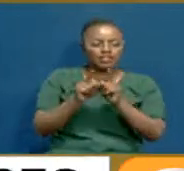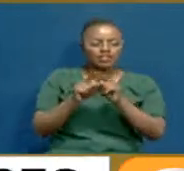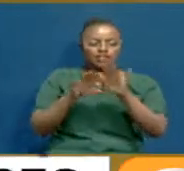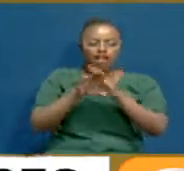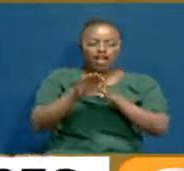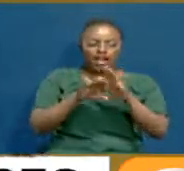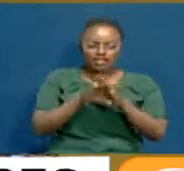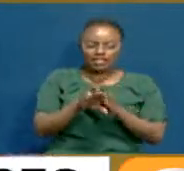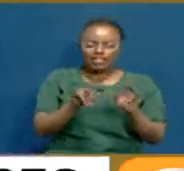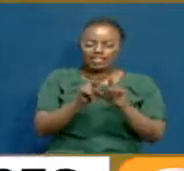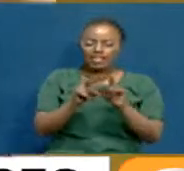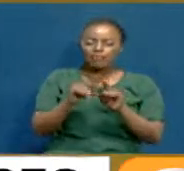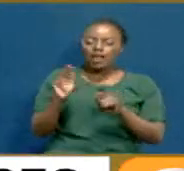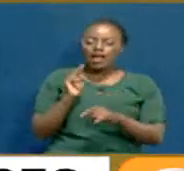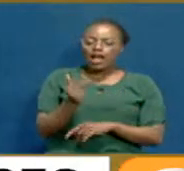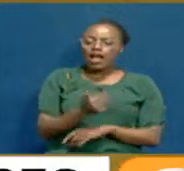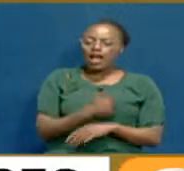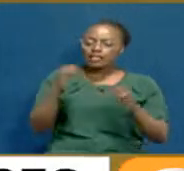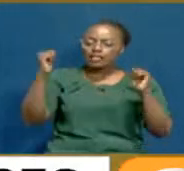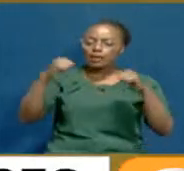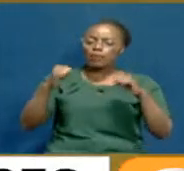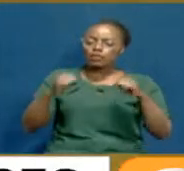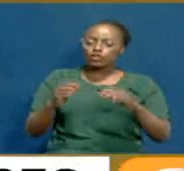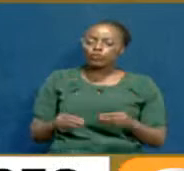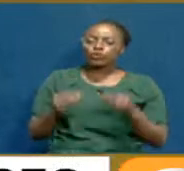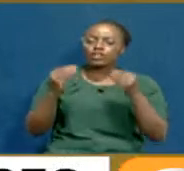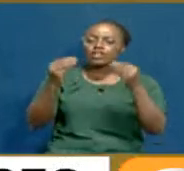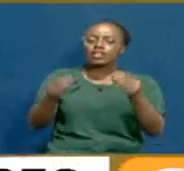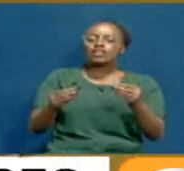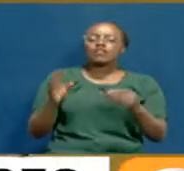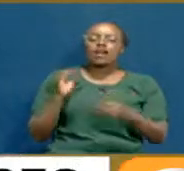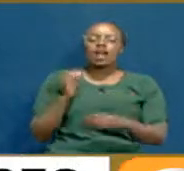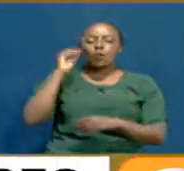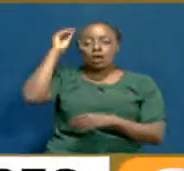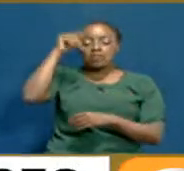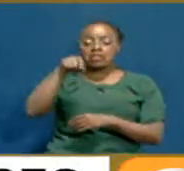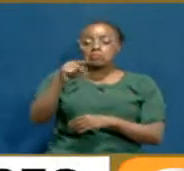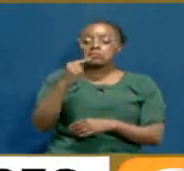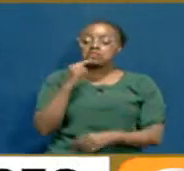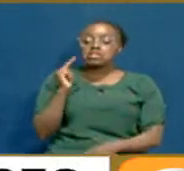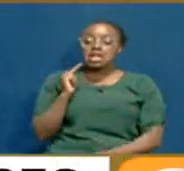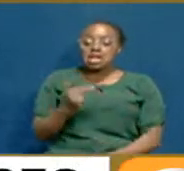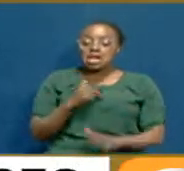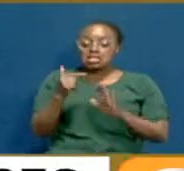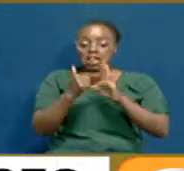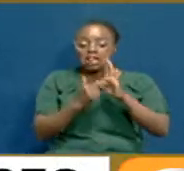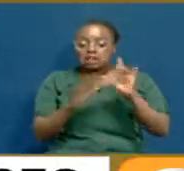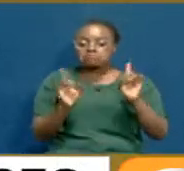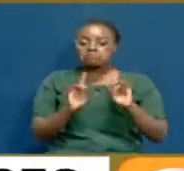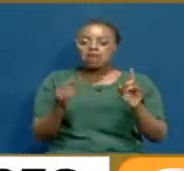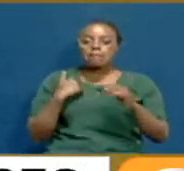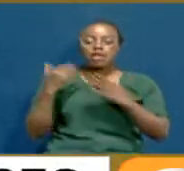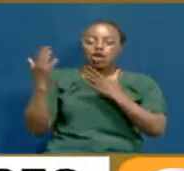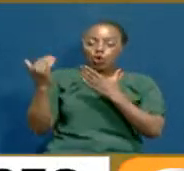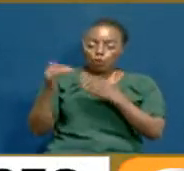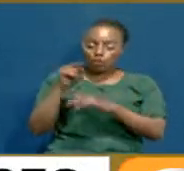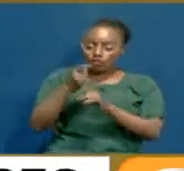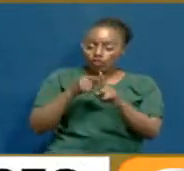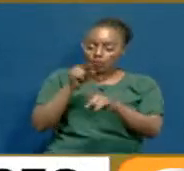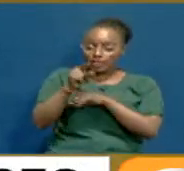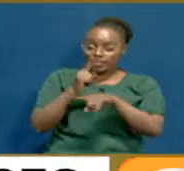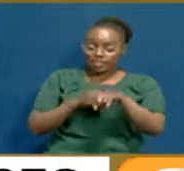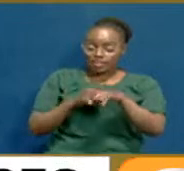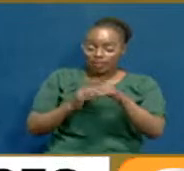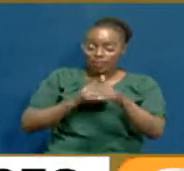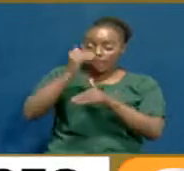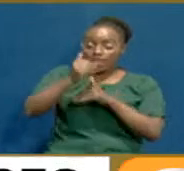credit. It's basically us being able to give them our views. It's not them giving us solutions. And I'm hoping that from this coming